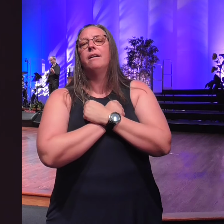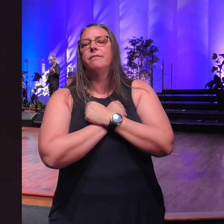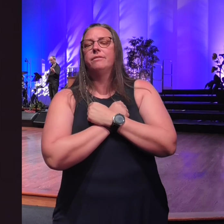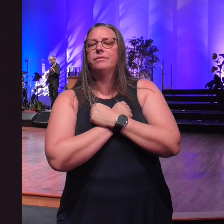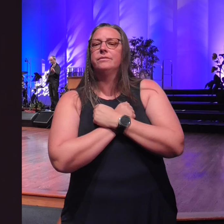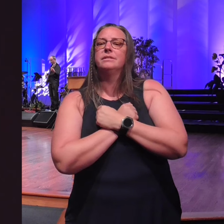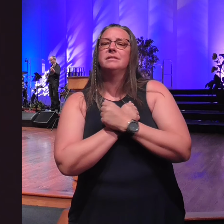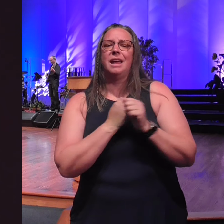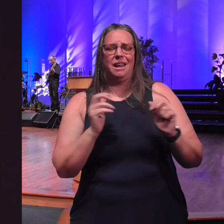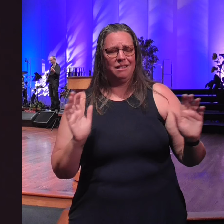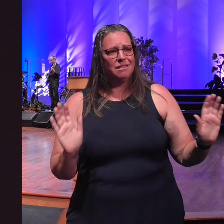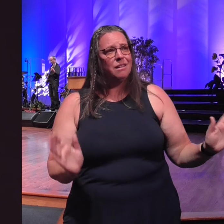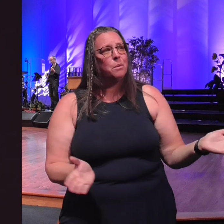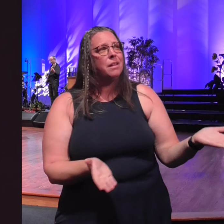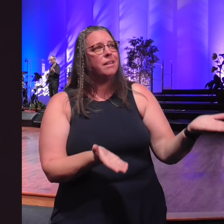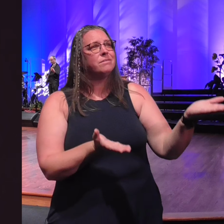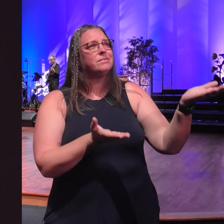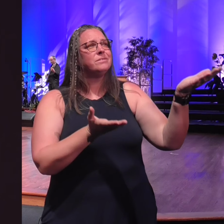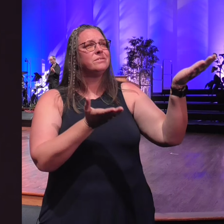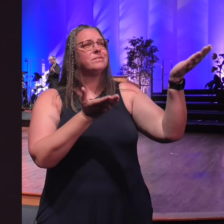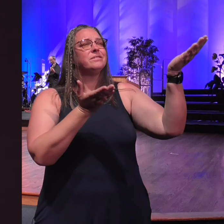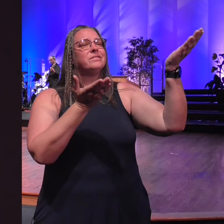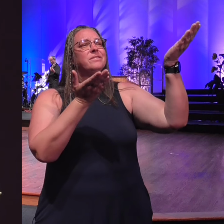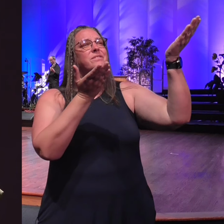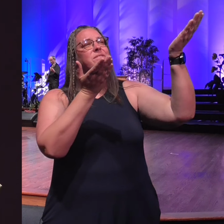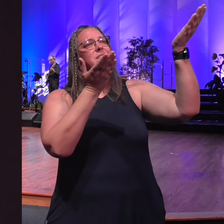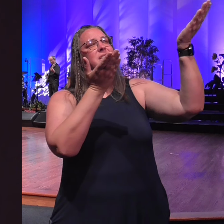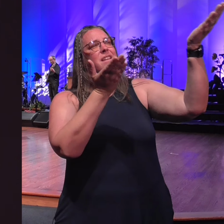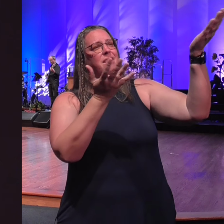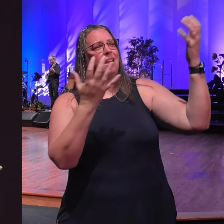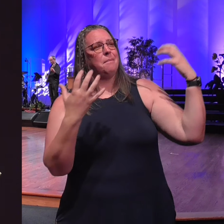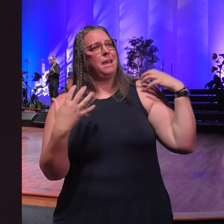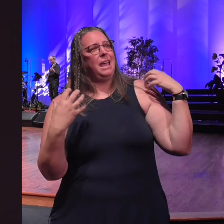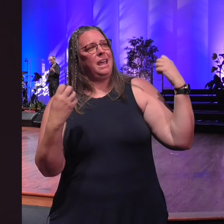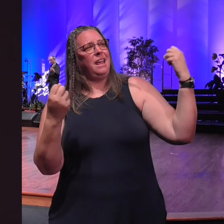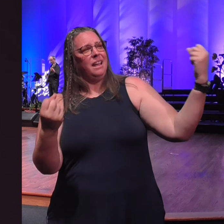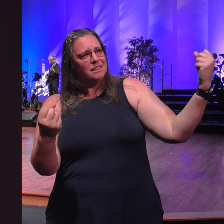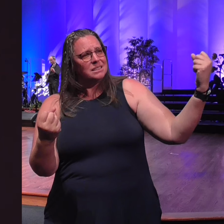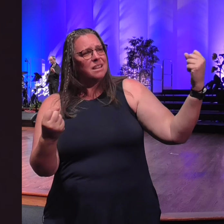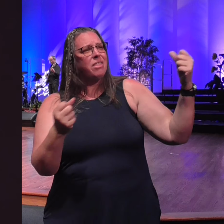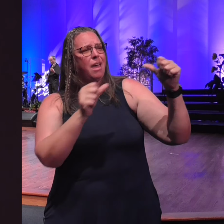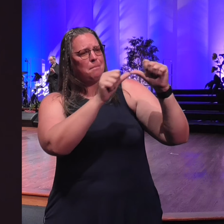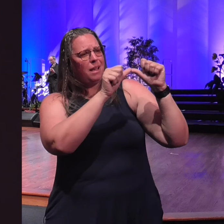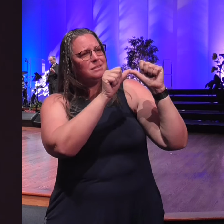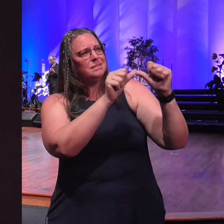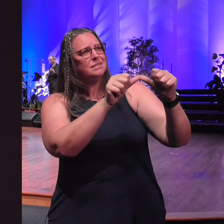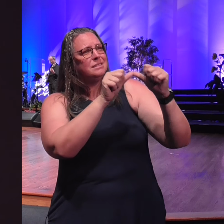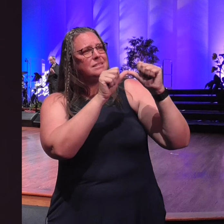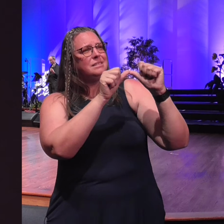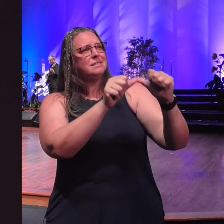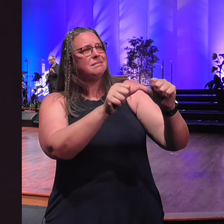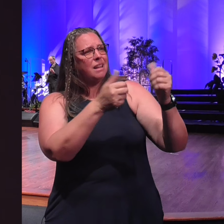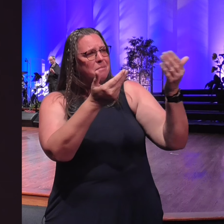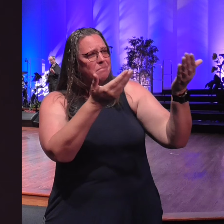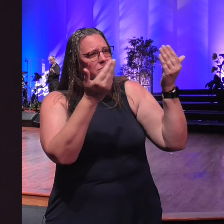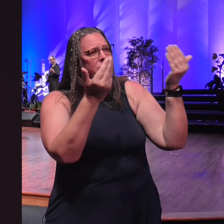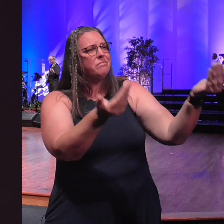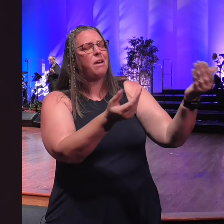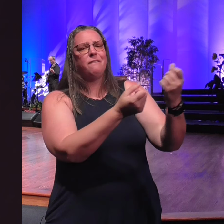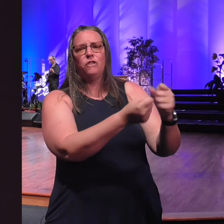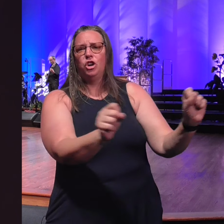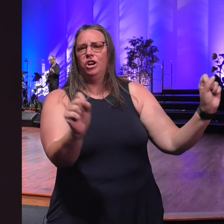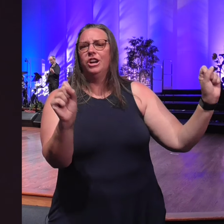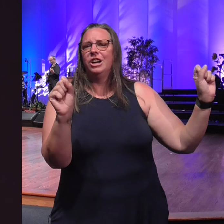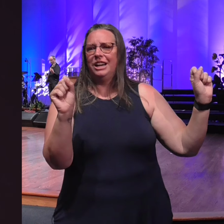it lifts them high. It heals them, sustains them, and it sets them